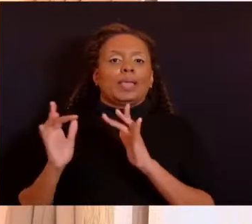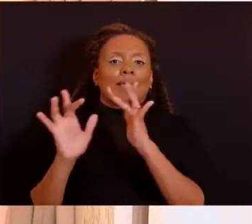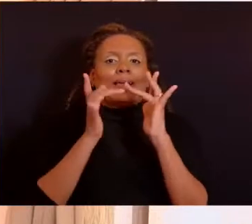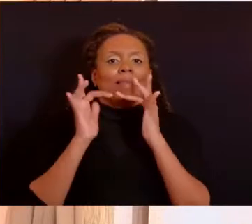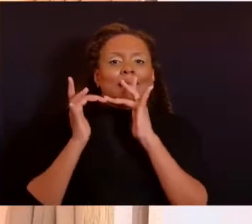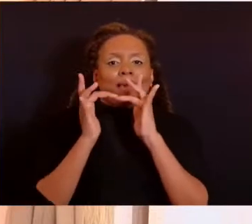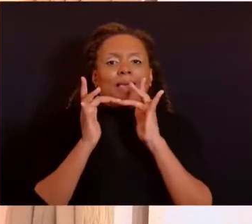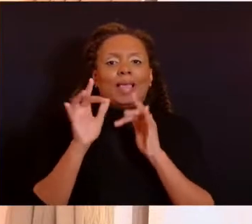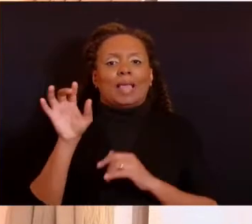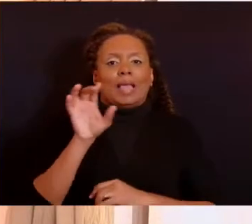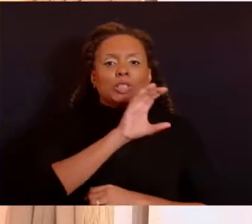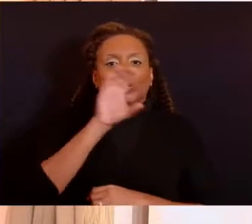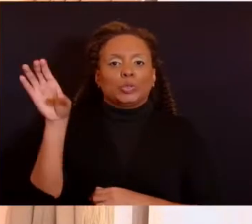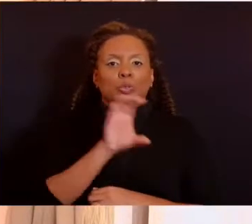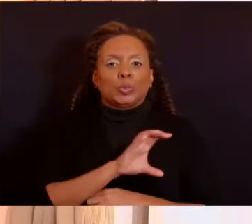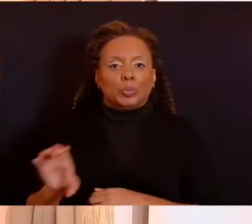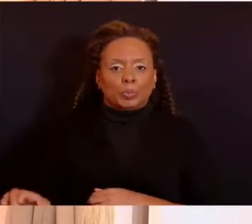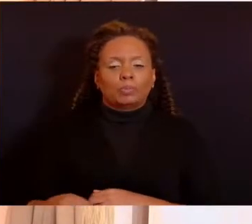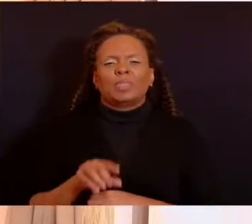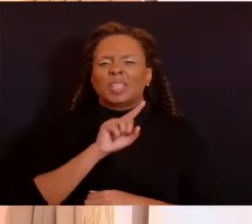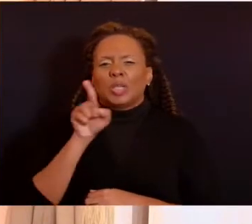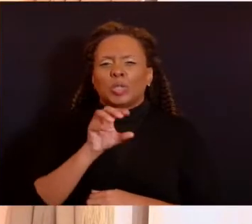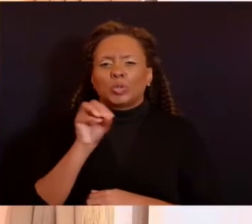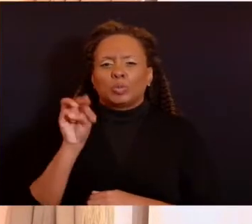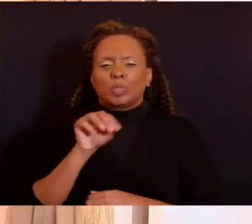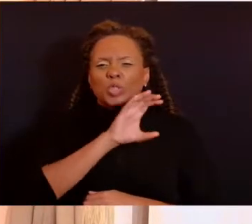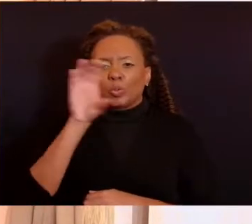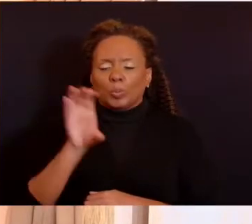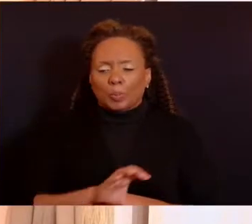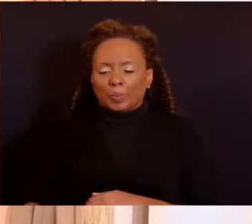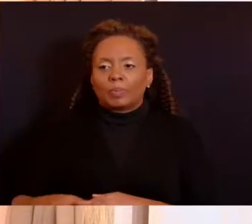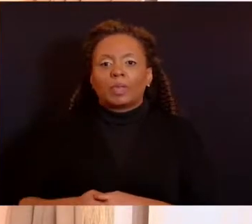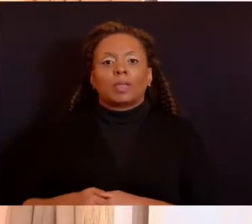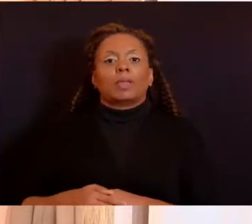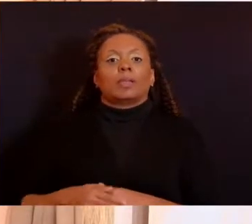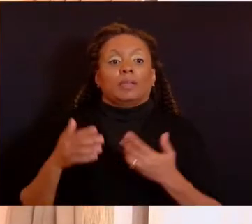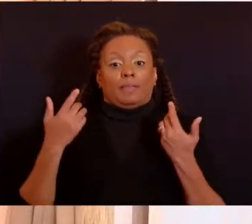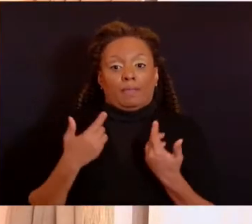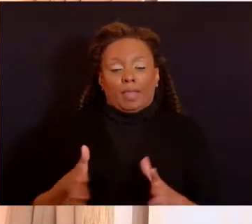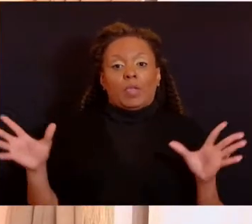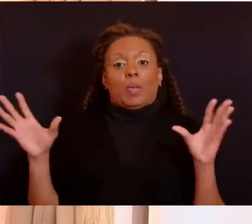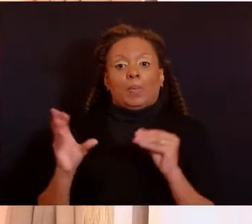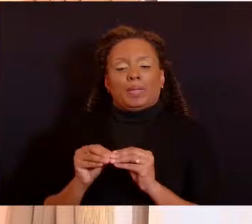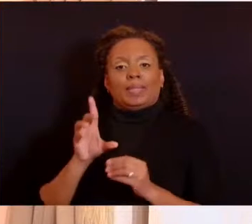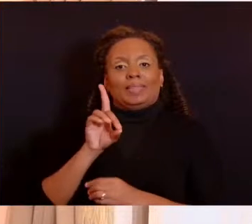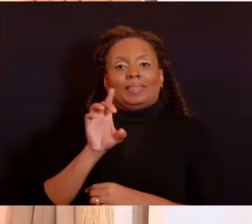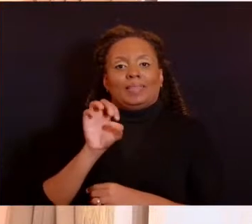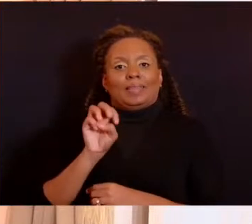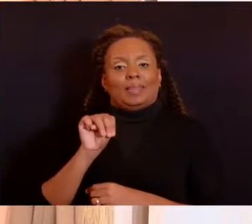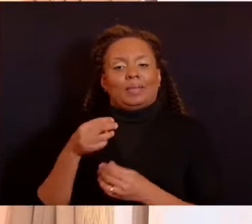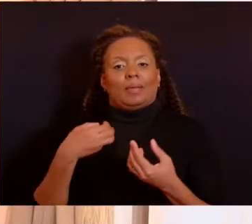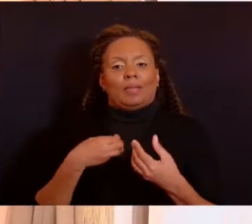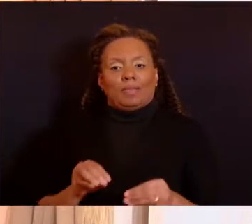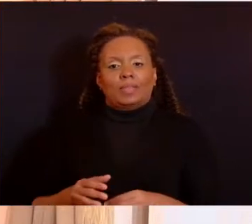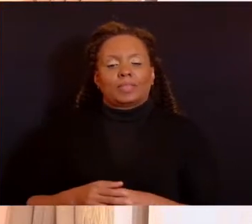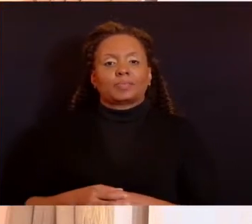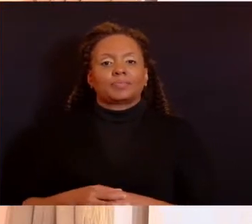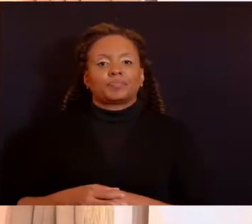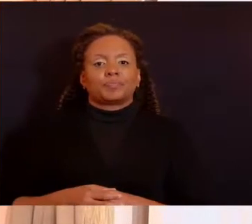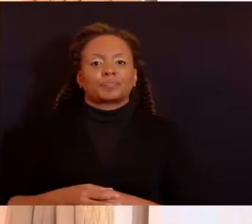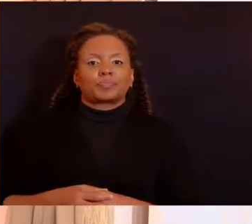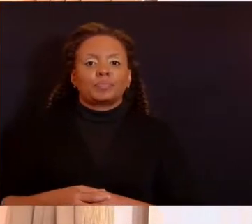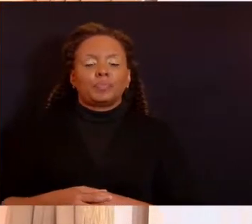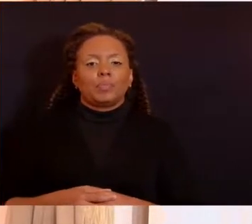the DEM office before taking off. We do need to tighten a few more things, and we need to